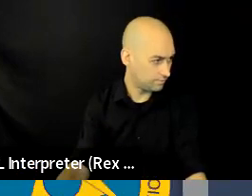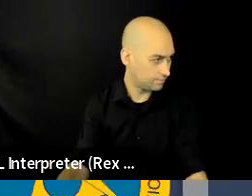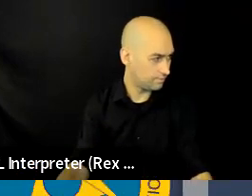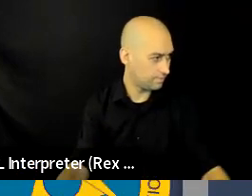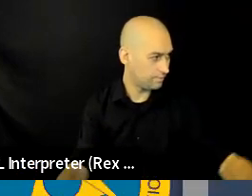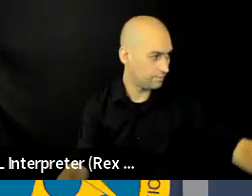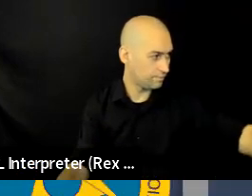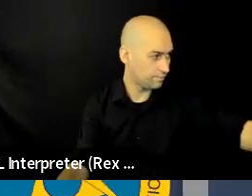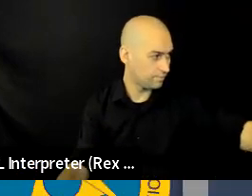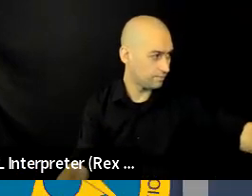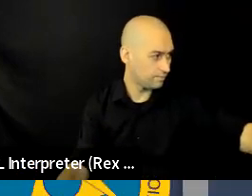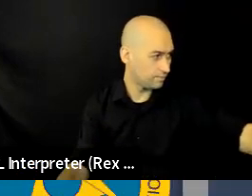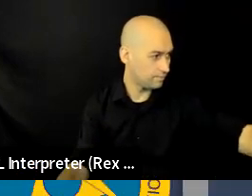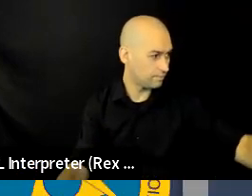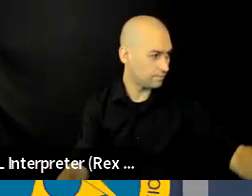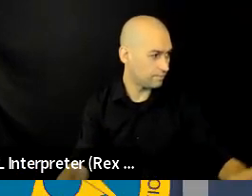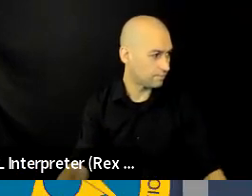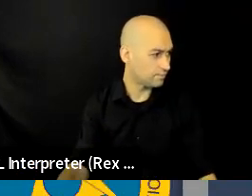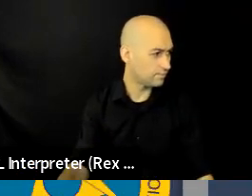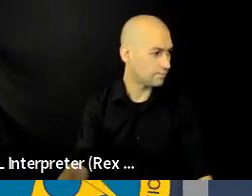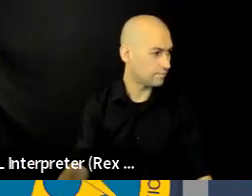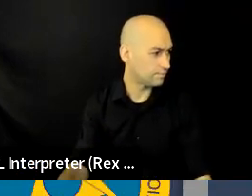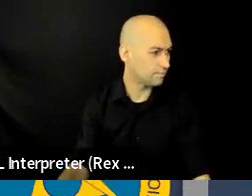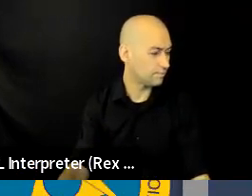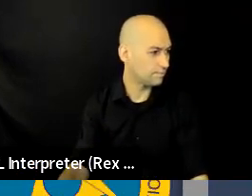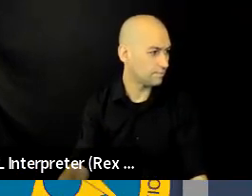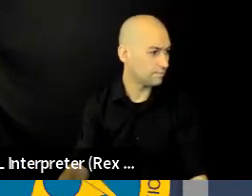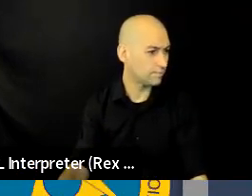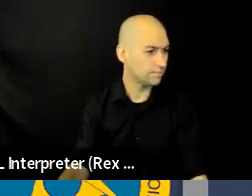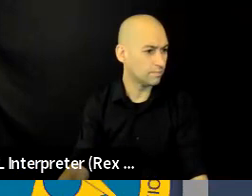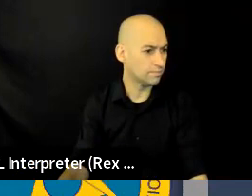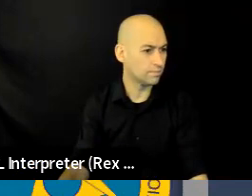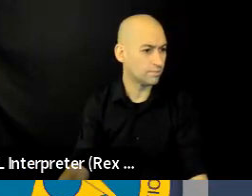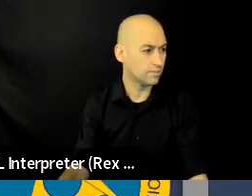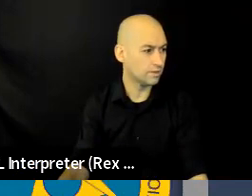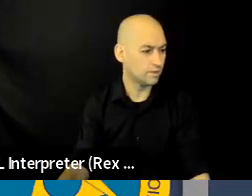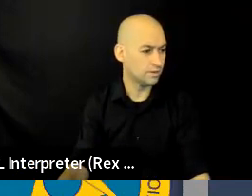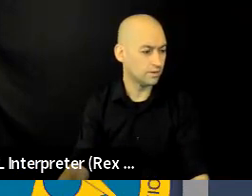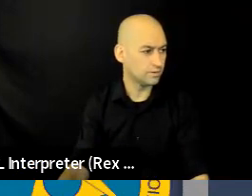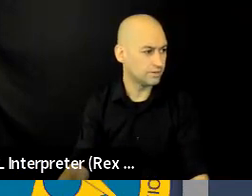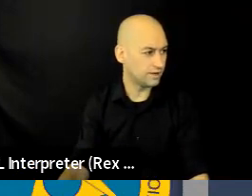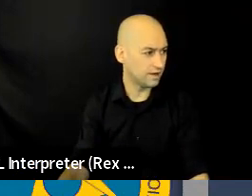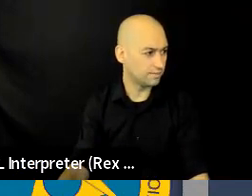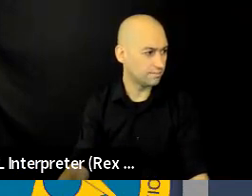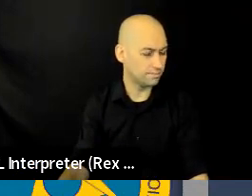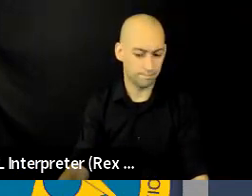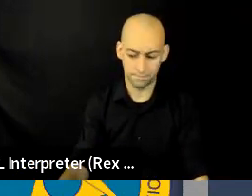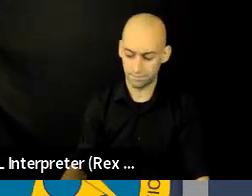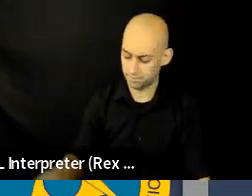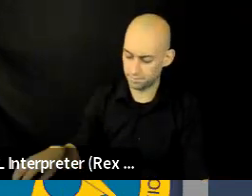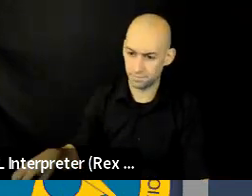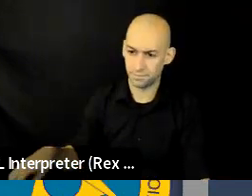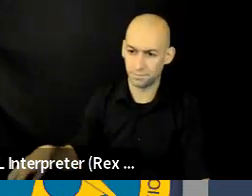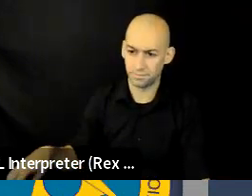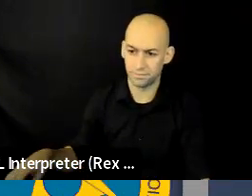86, please. Commissioners, tab 86 is an action item to amend the local partnership formulaic program to add the State Route